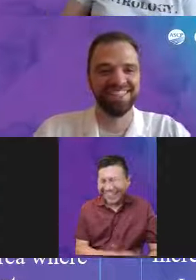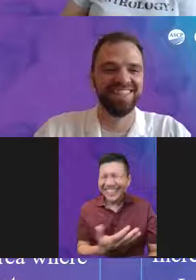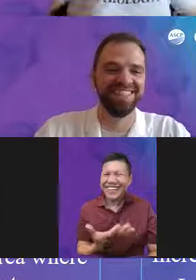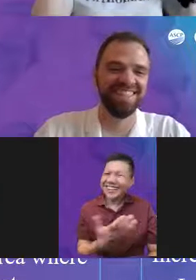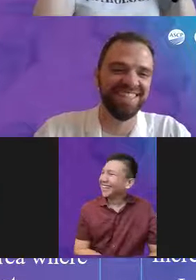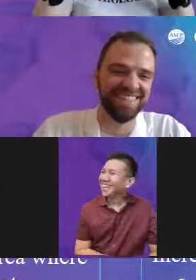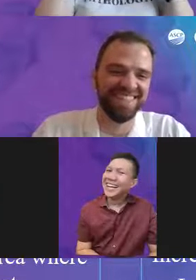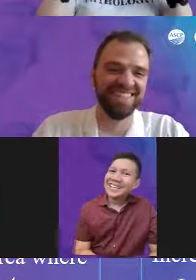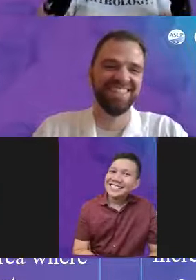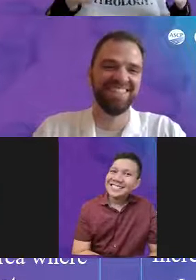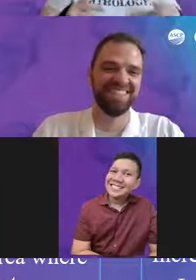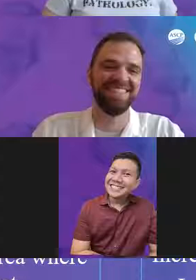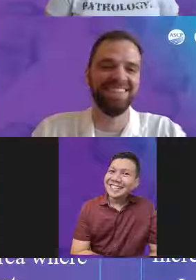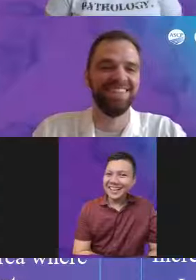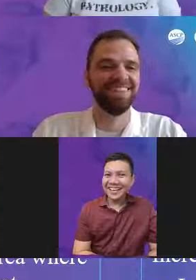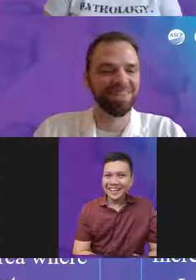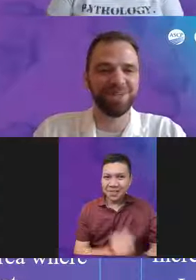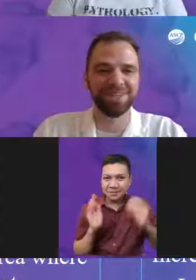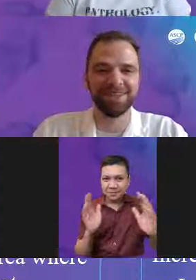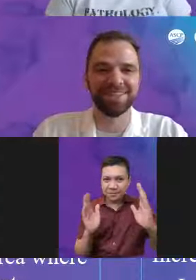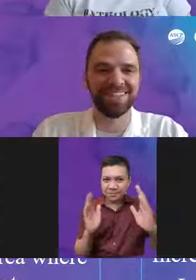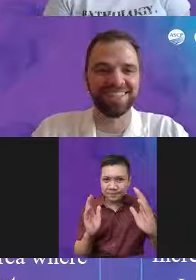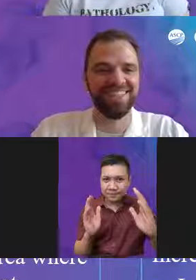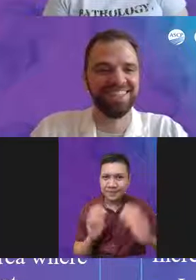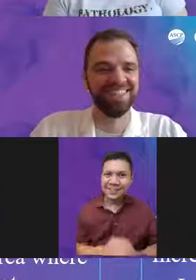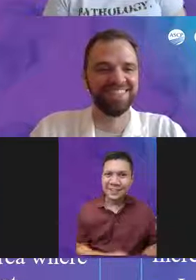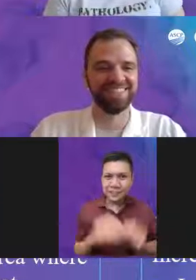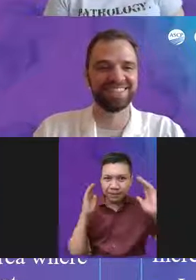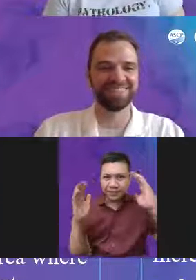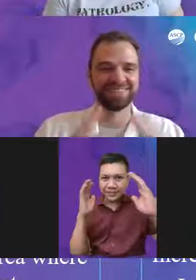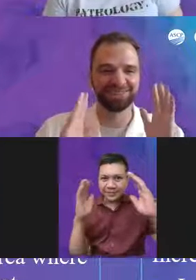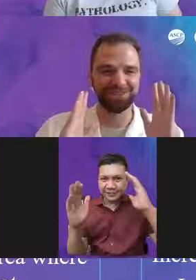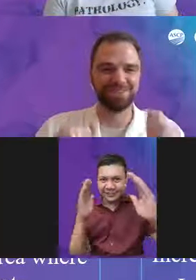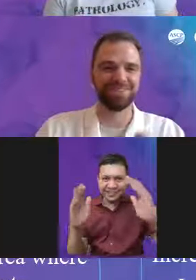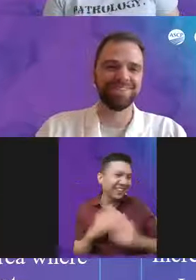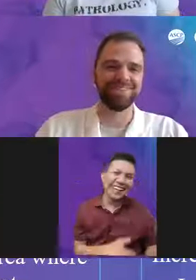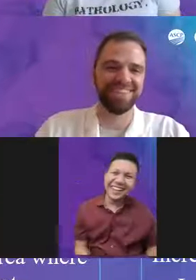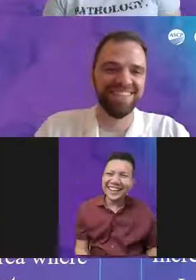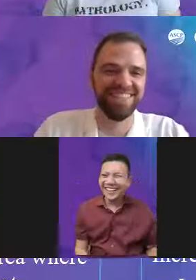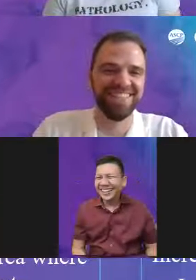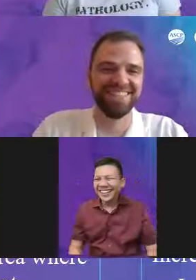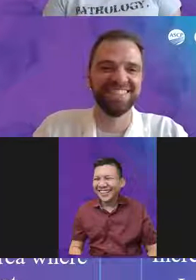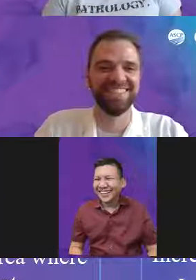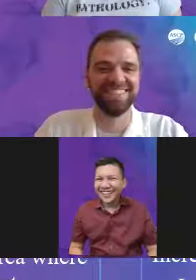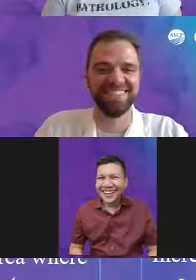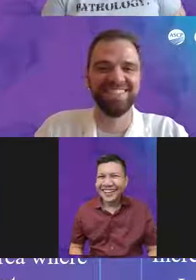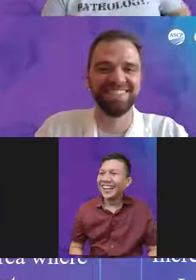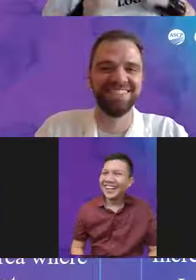He did. He can sense these things. He's very good about that. Yeah. I understand. You really